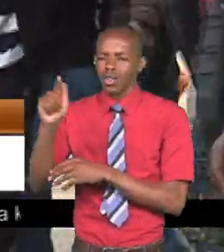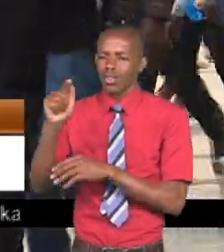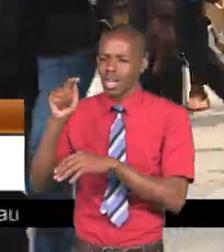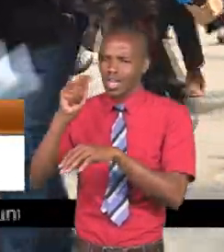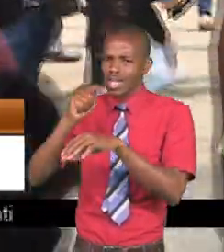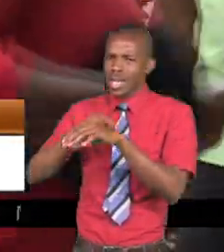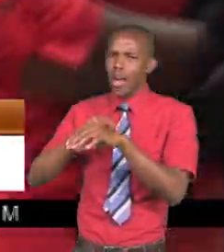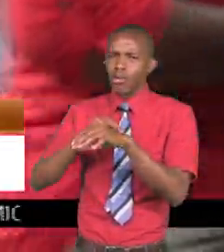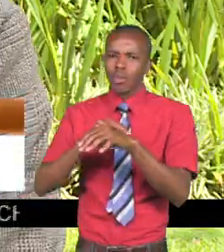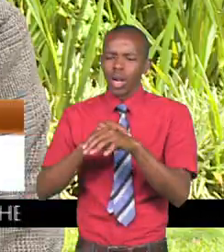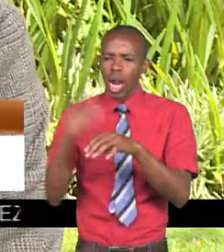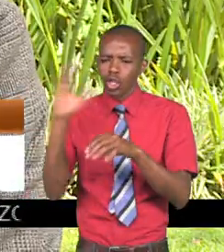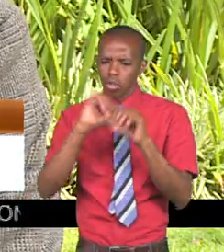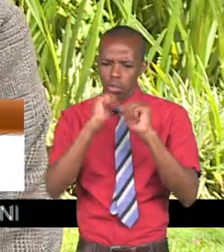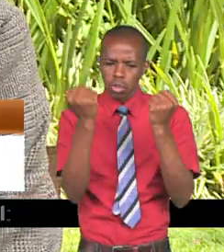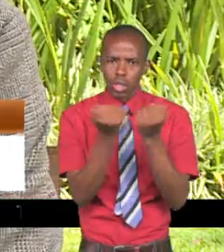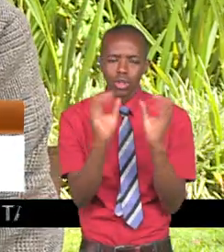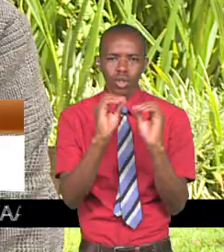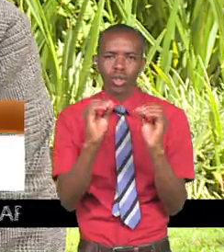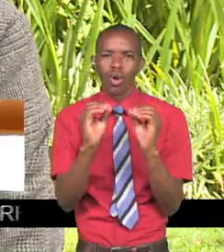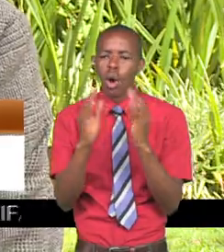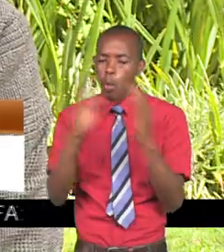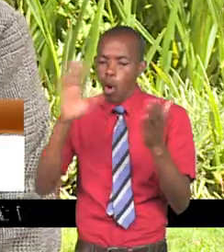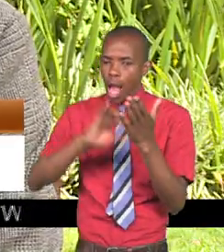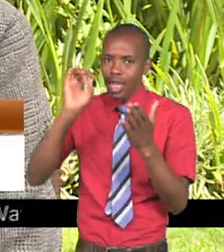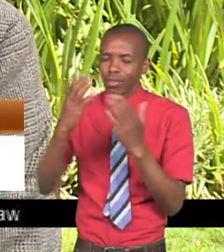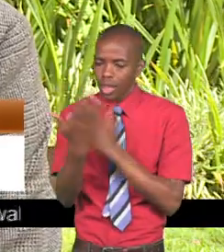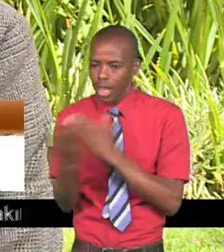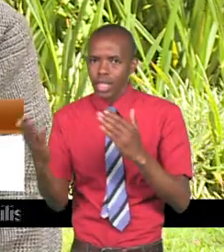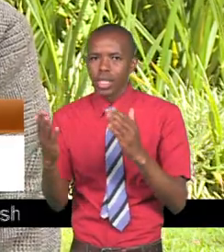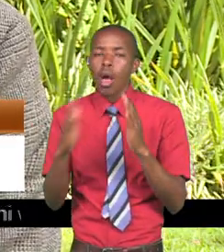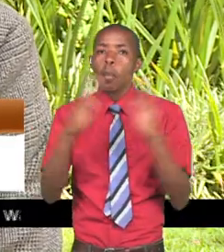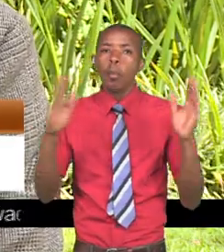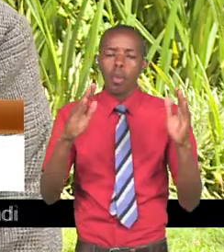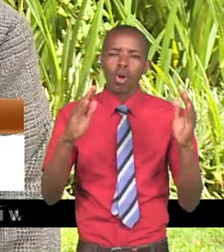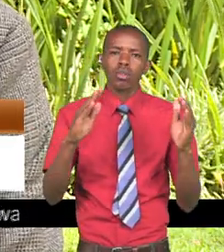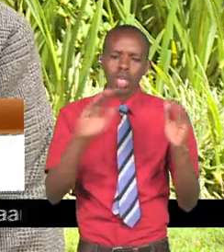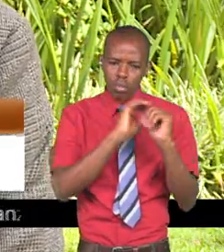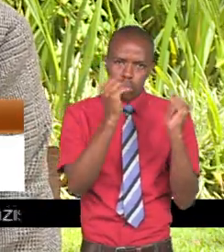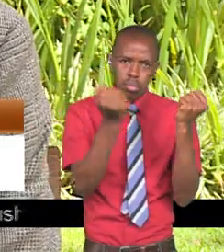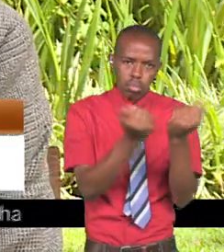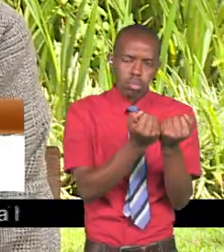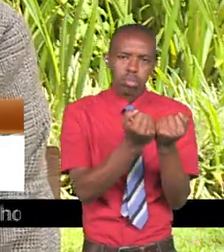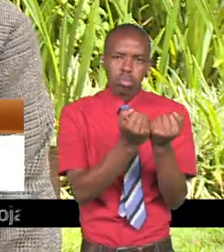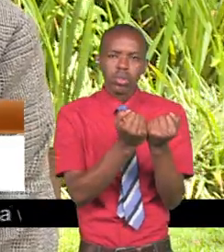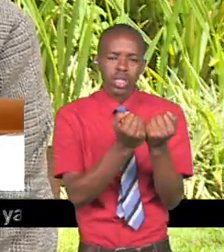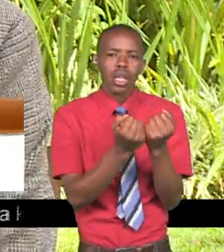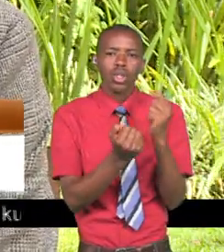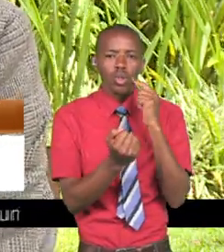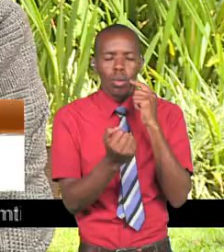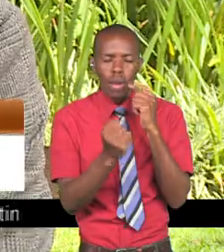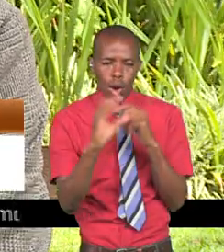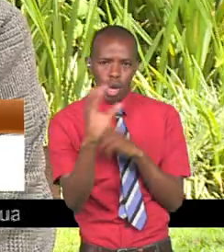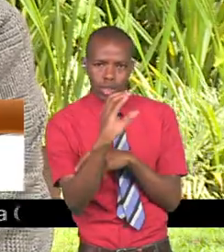muda kujuana na wateja wao. The more expensive the item, the more of a relationship you have with the vendor or the shop as a